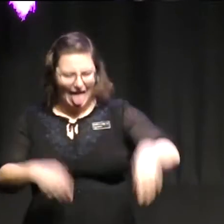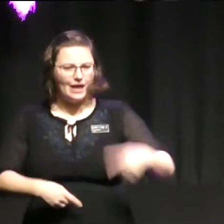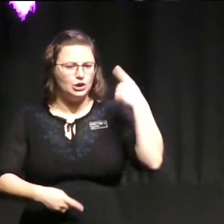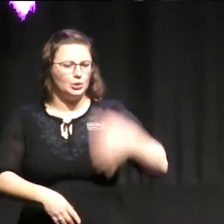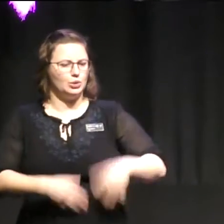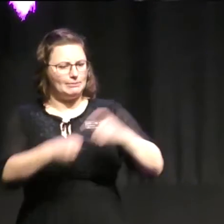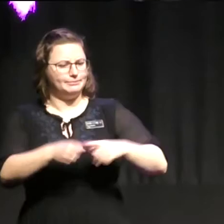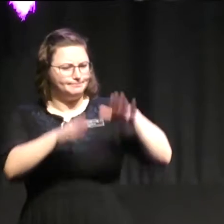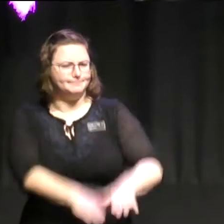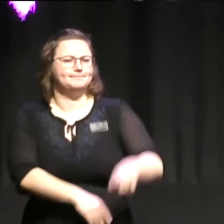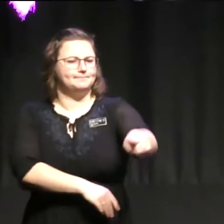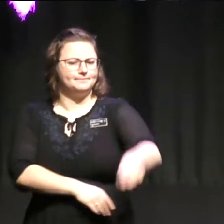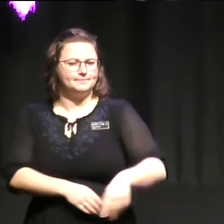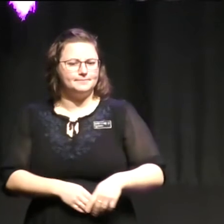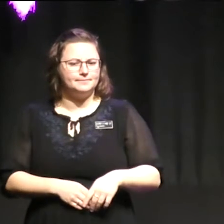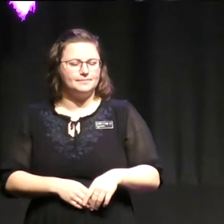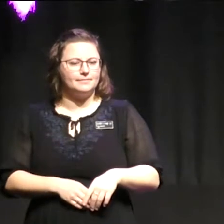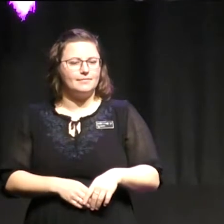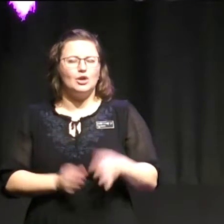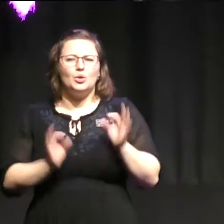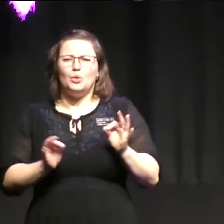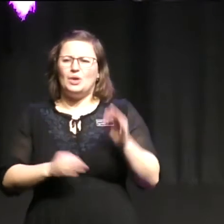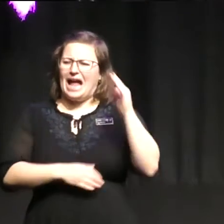context. How do you work with this?